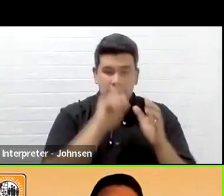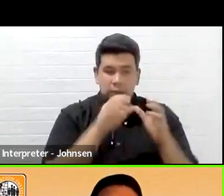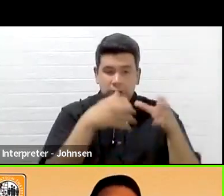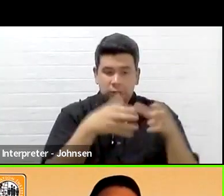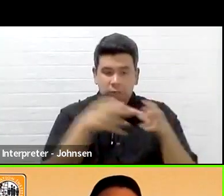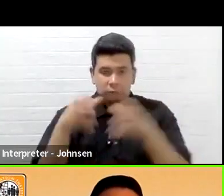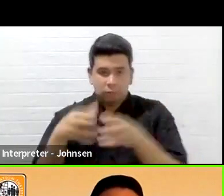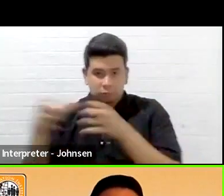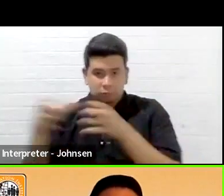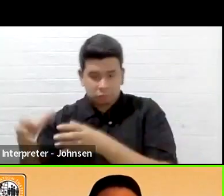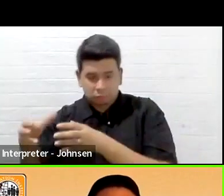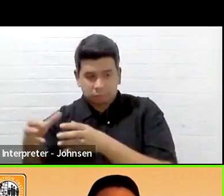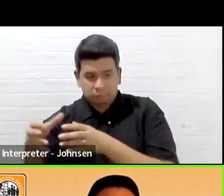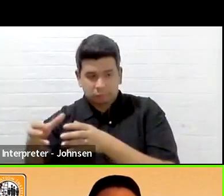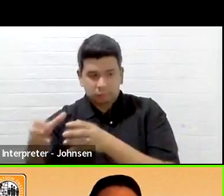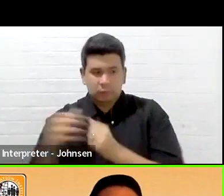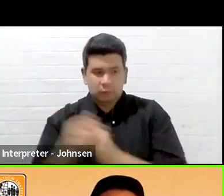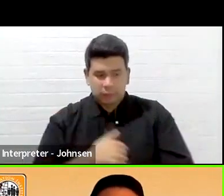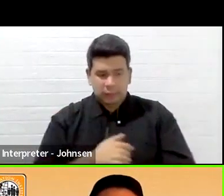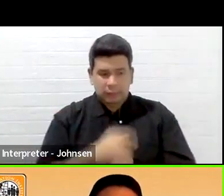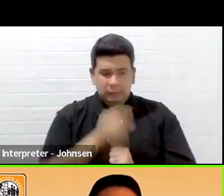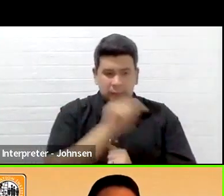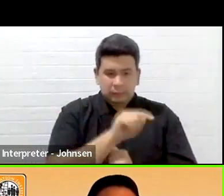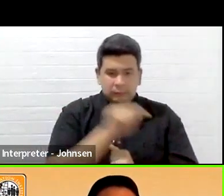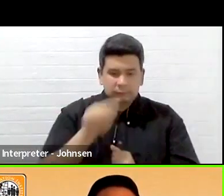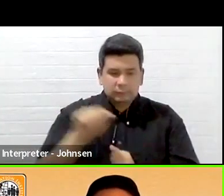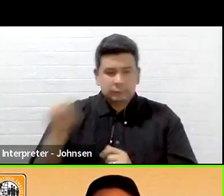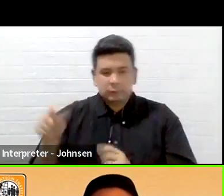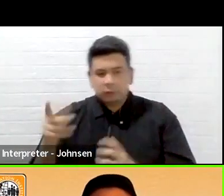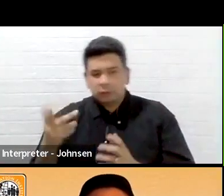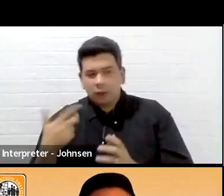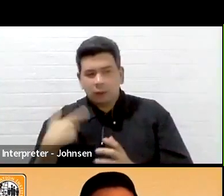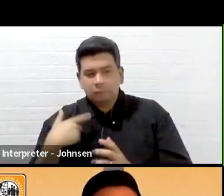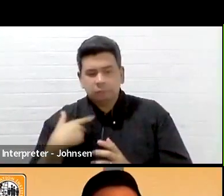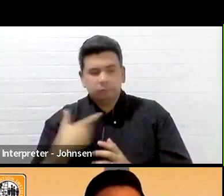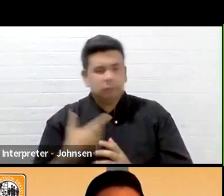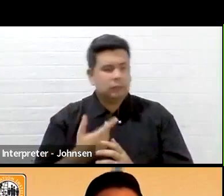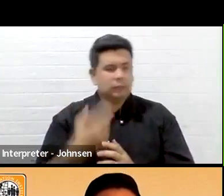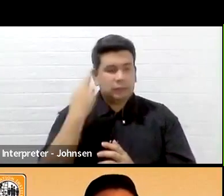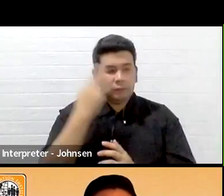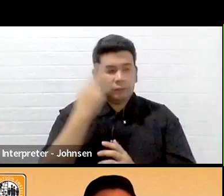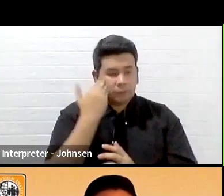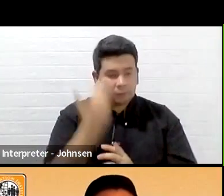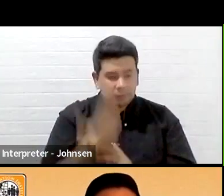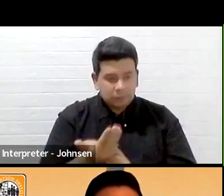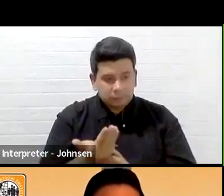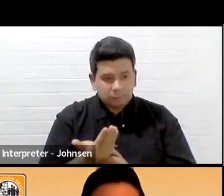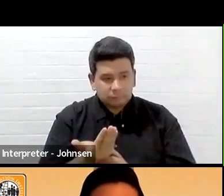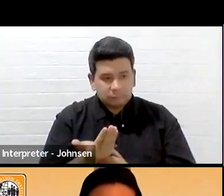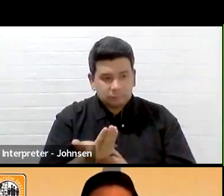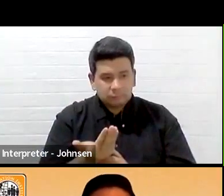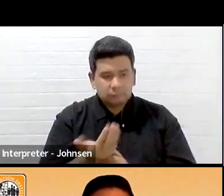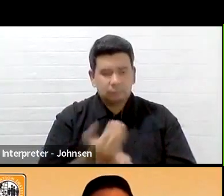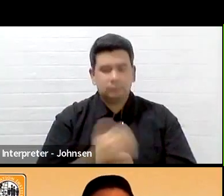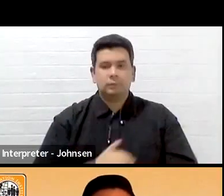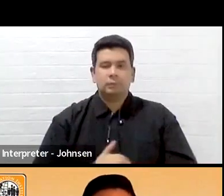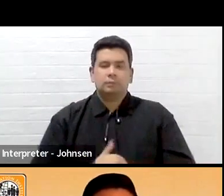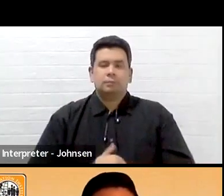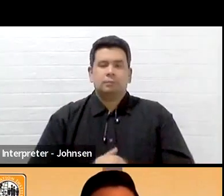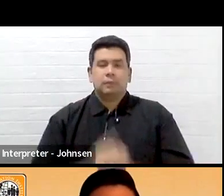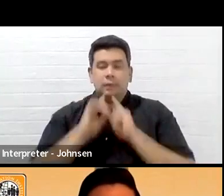still working on that. Okay. We're not yet done on that. Yes. Yes. And